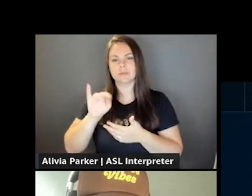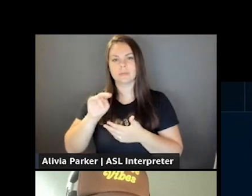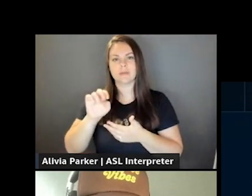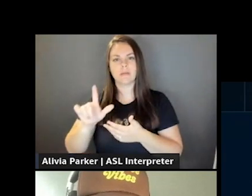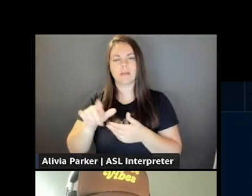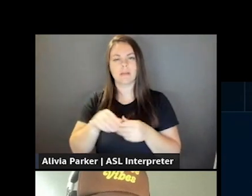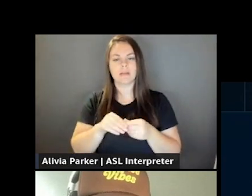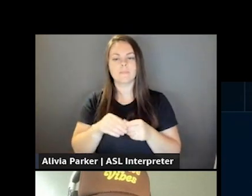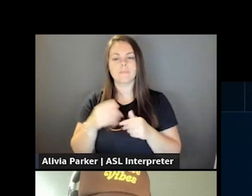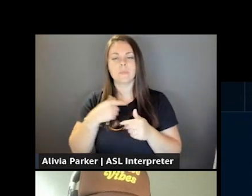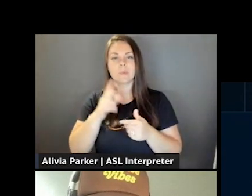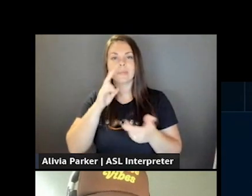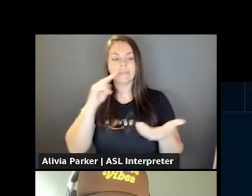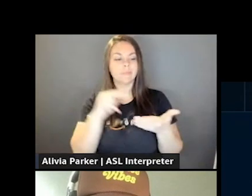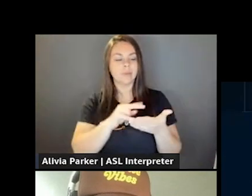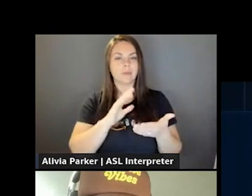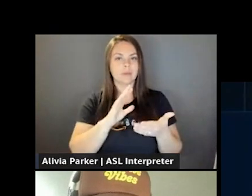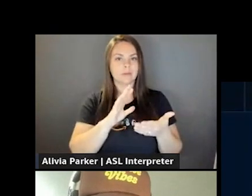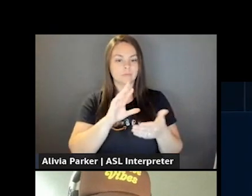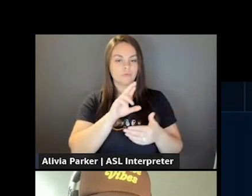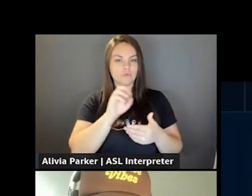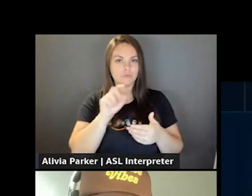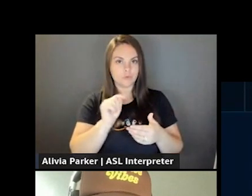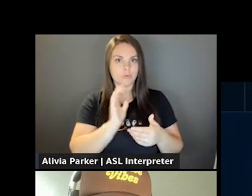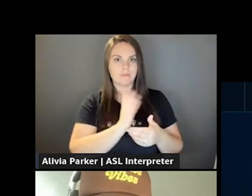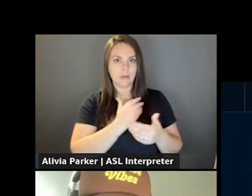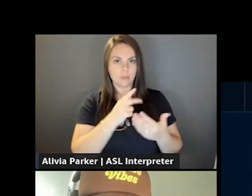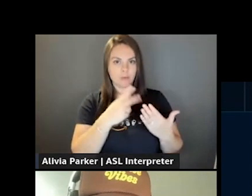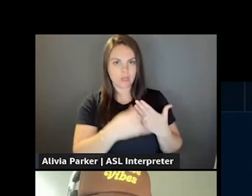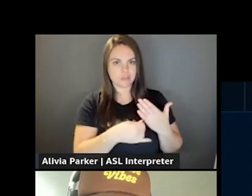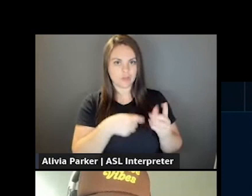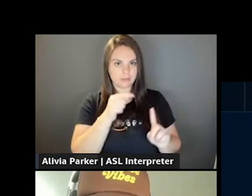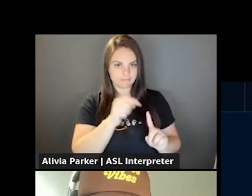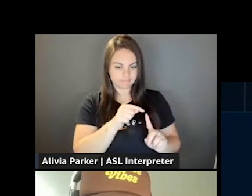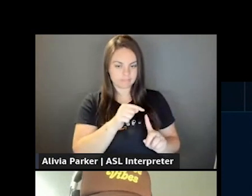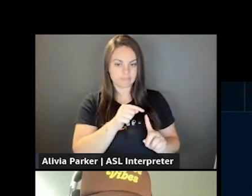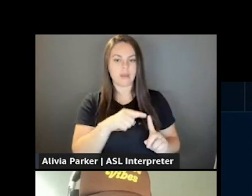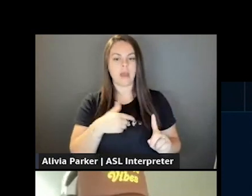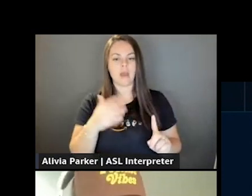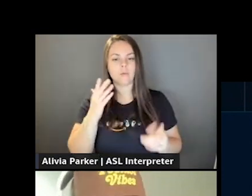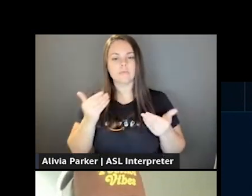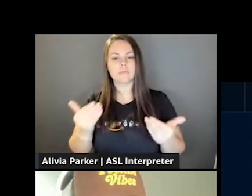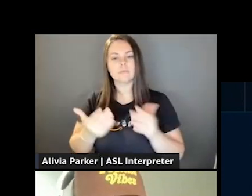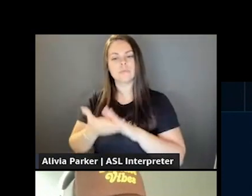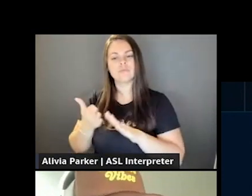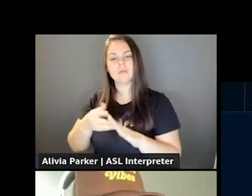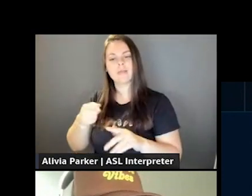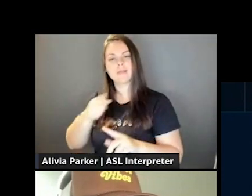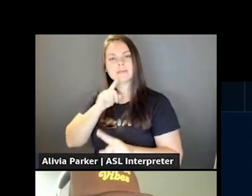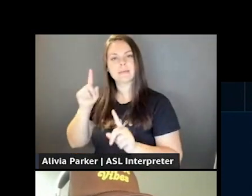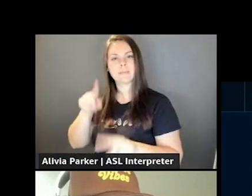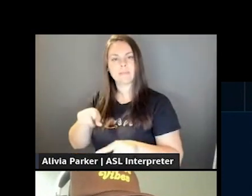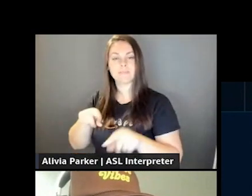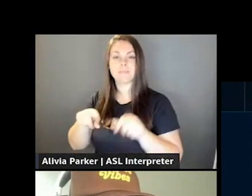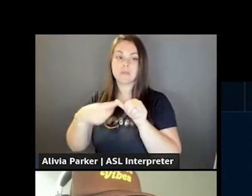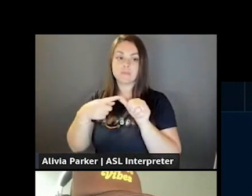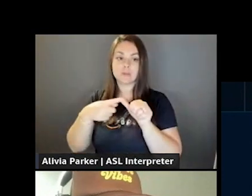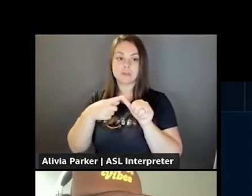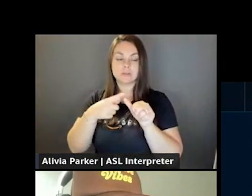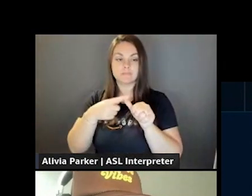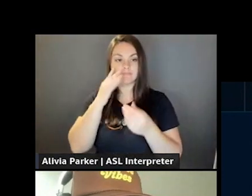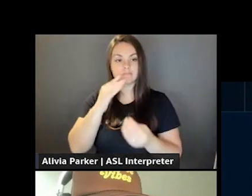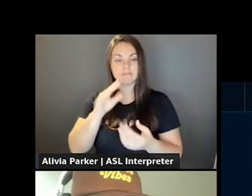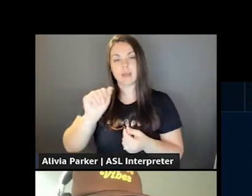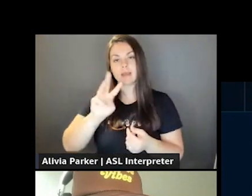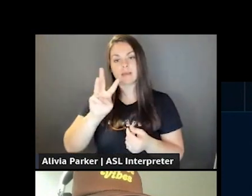we'll go into the root of our project here. I'm going to run this command. First and foremost, I'm going to tell it that this is an